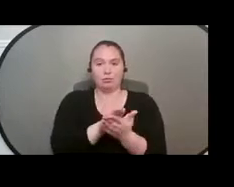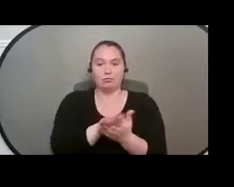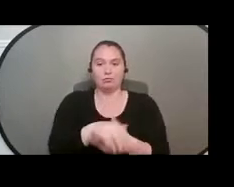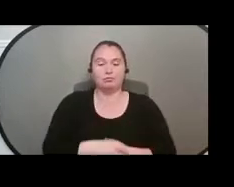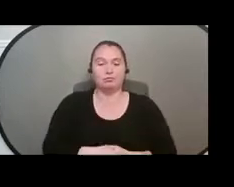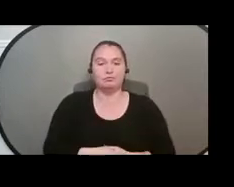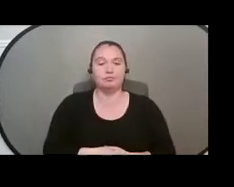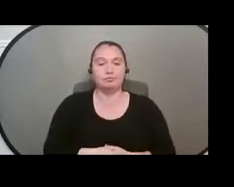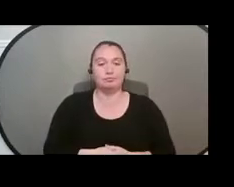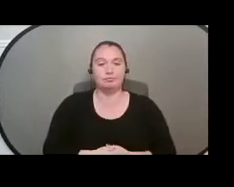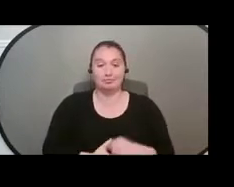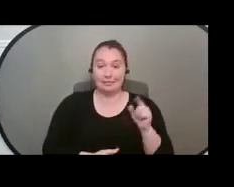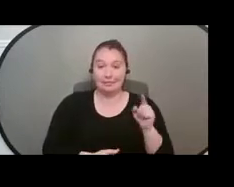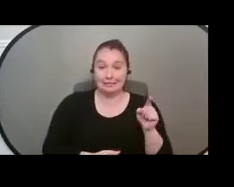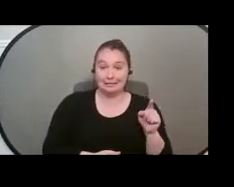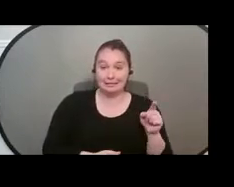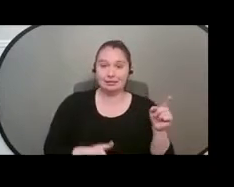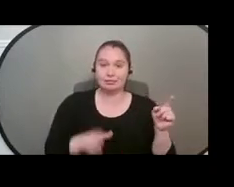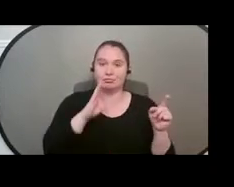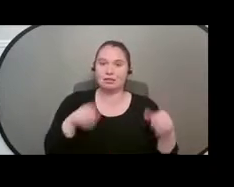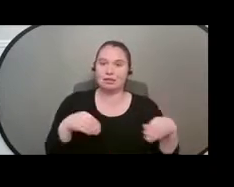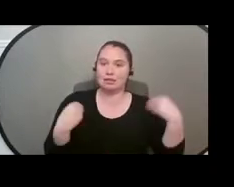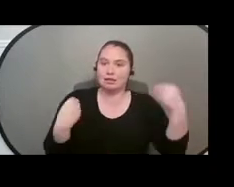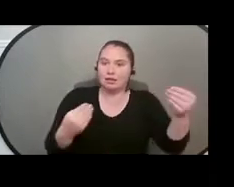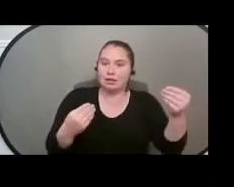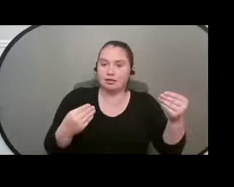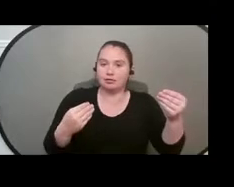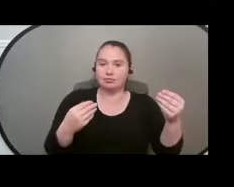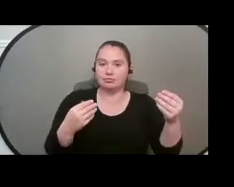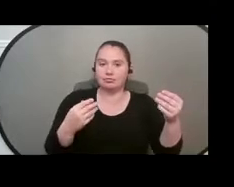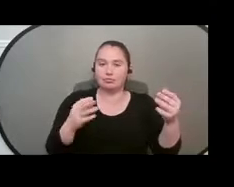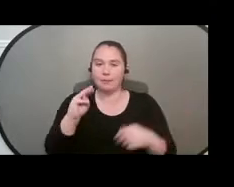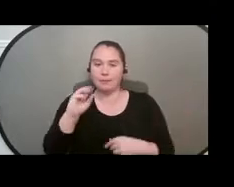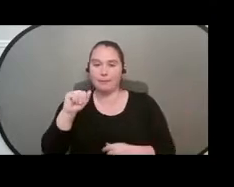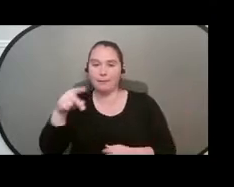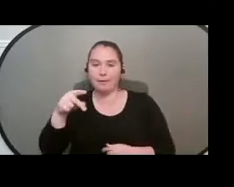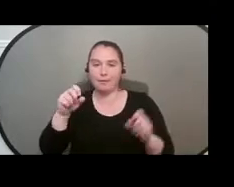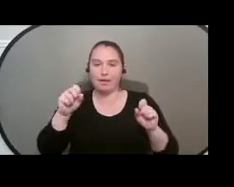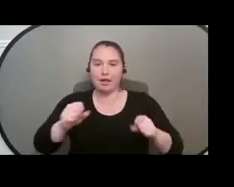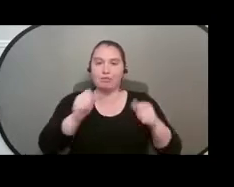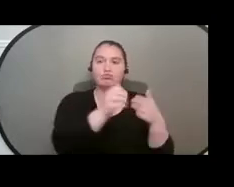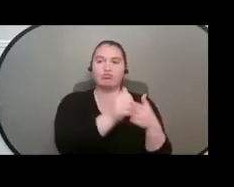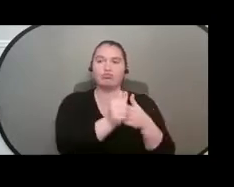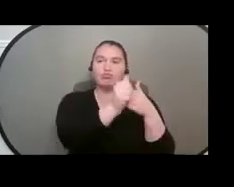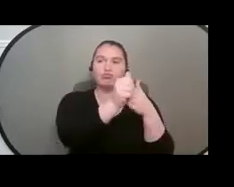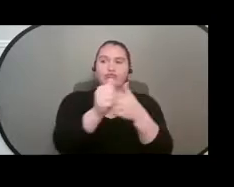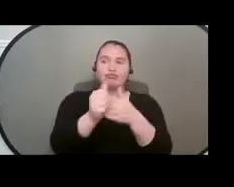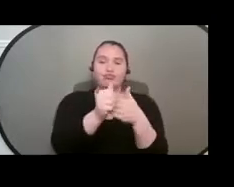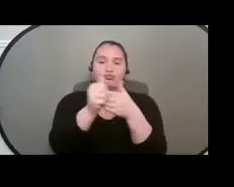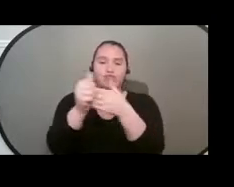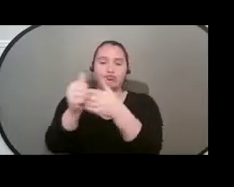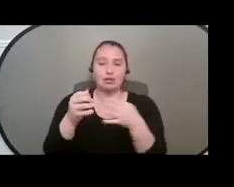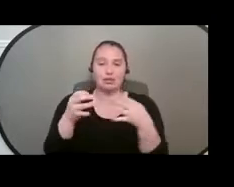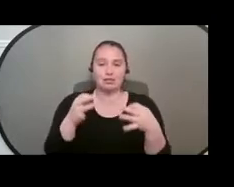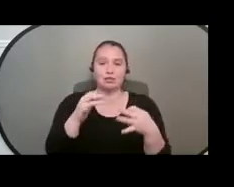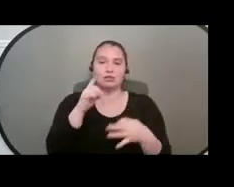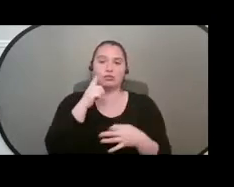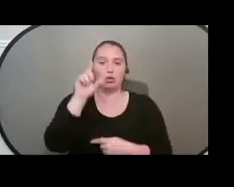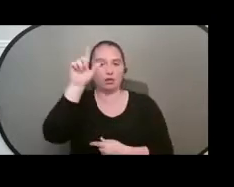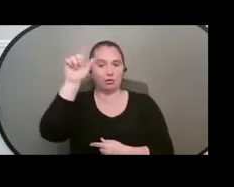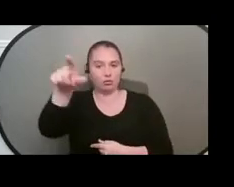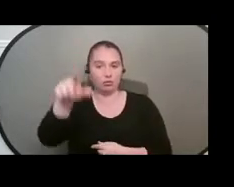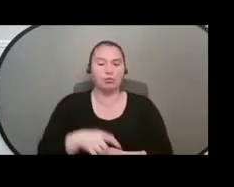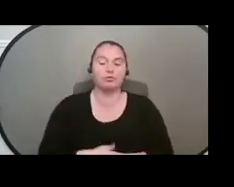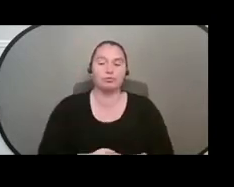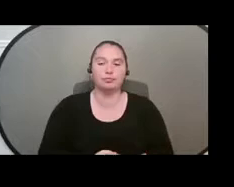this is really providing that roadmap to be able to guide decisions today as well as in the future.